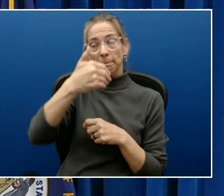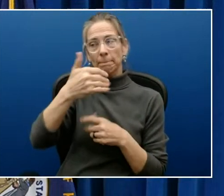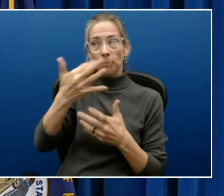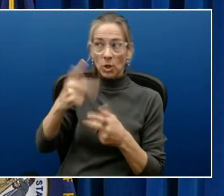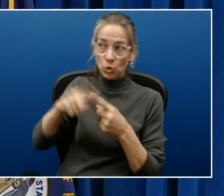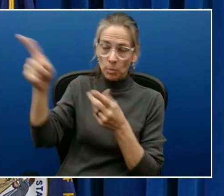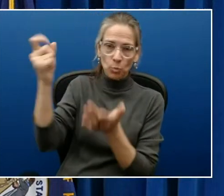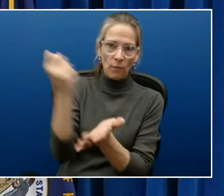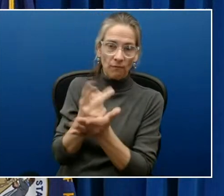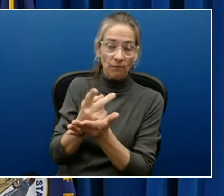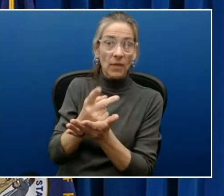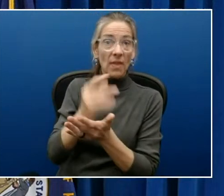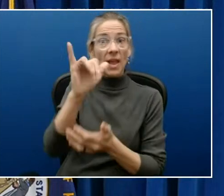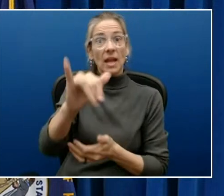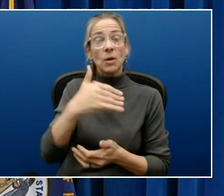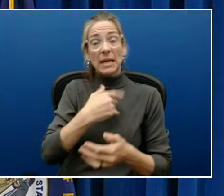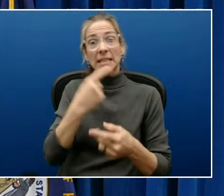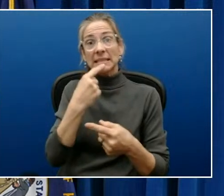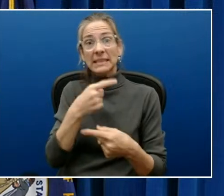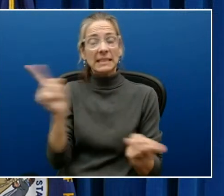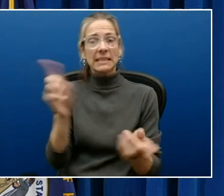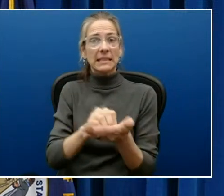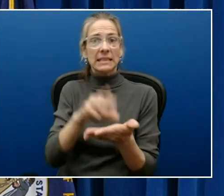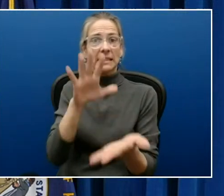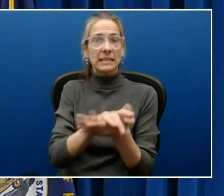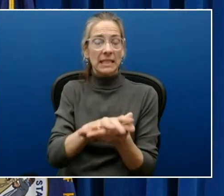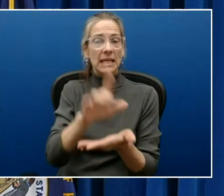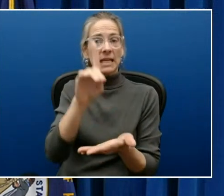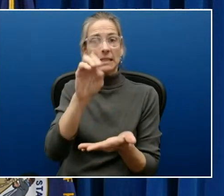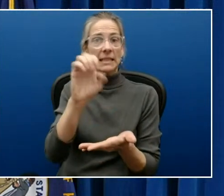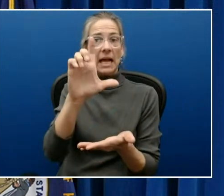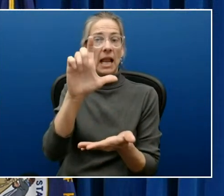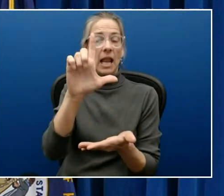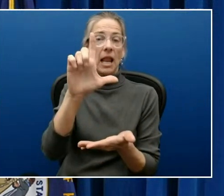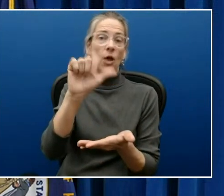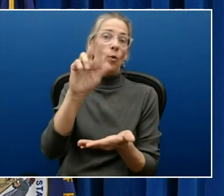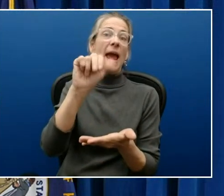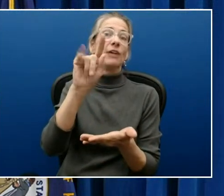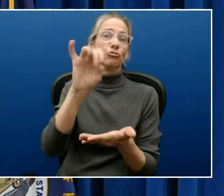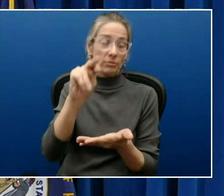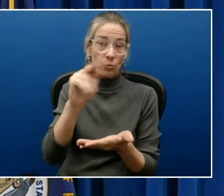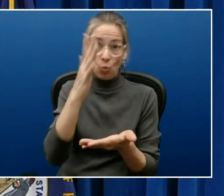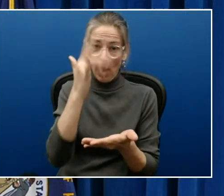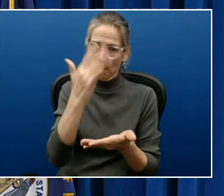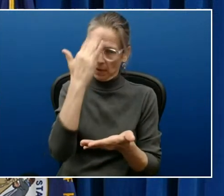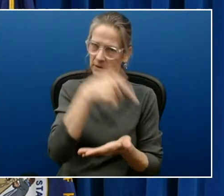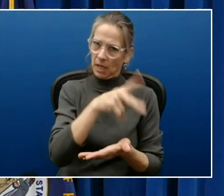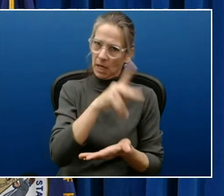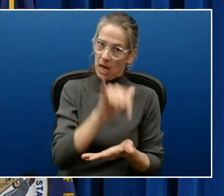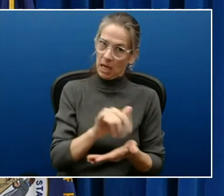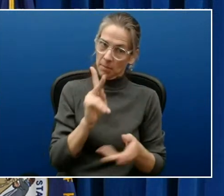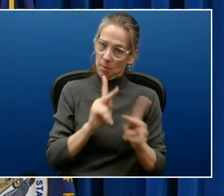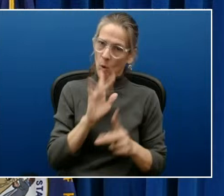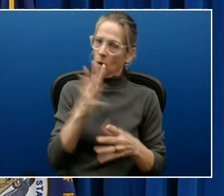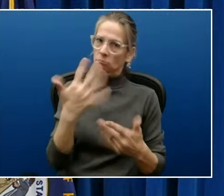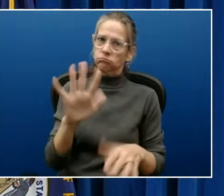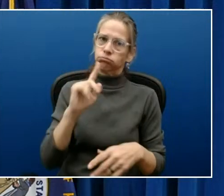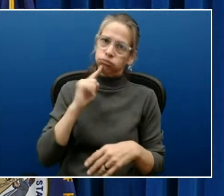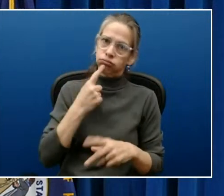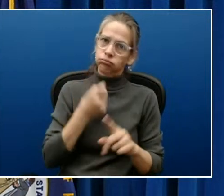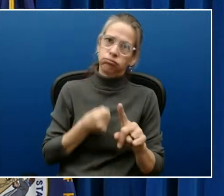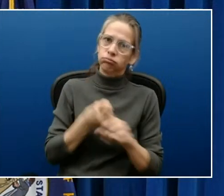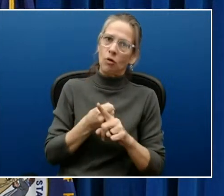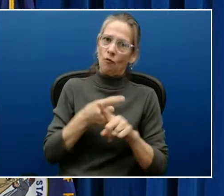is important because state agencies, local governments, and Kentucky citizens have been significantly impacted by this event.